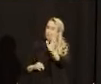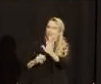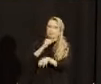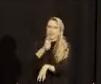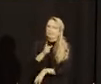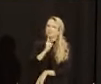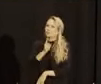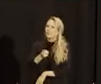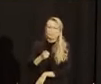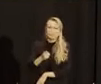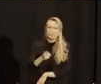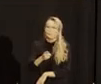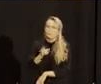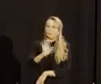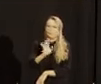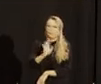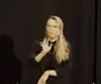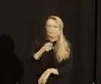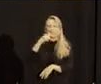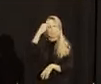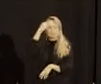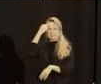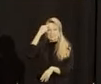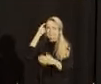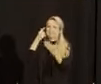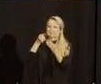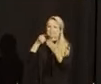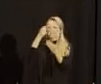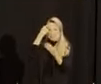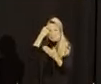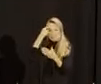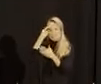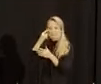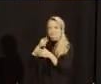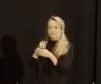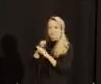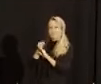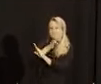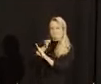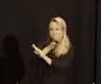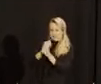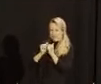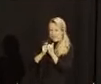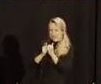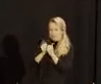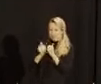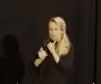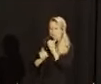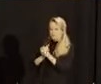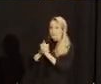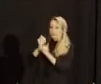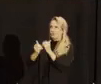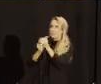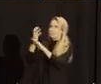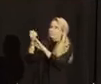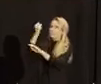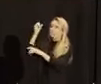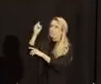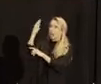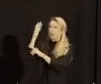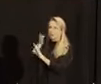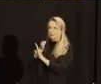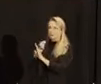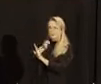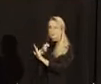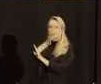to actually get a job, it is truly a reflection of all of the other opportunities or